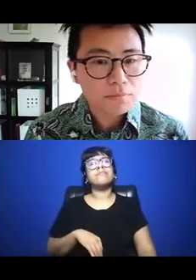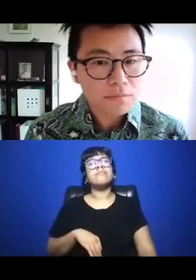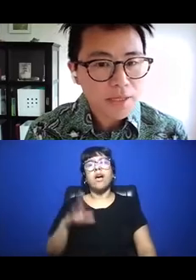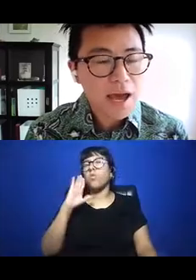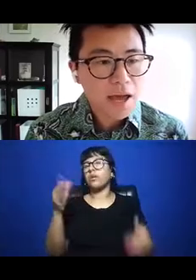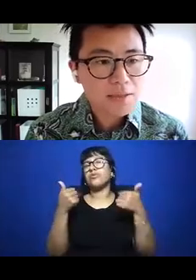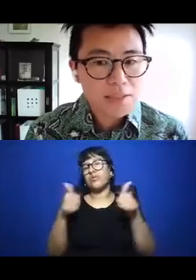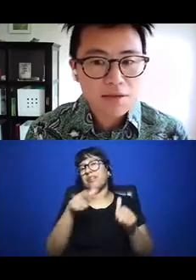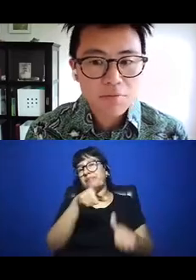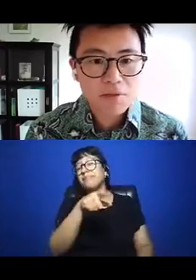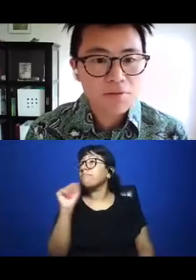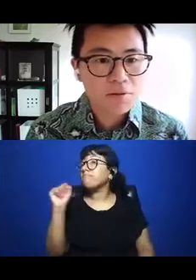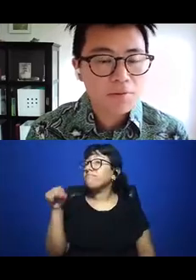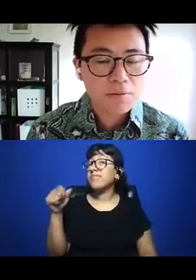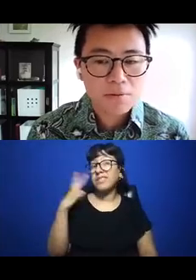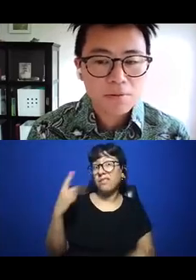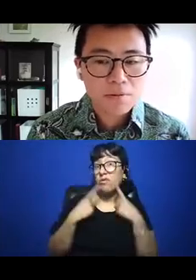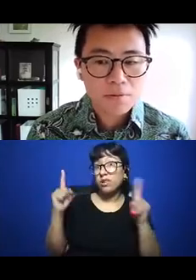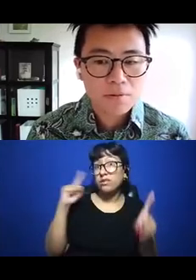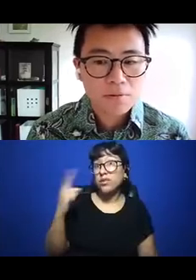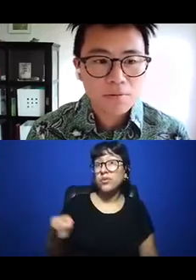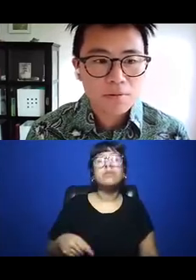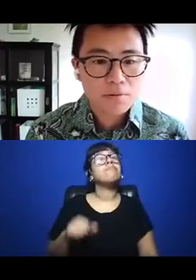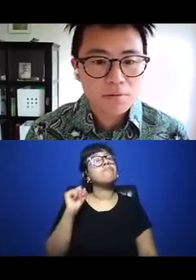try. Yeah, Thank see if you. it works for you. Yeah.